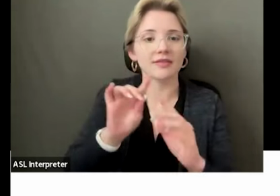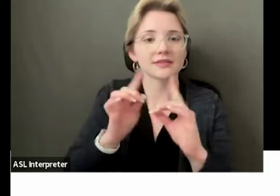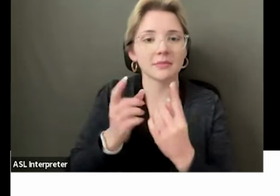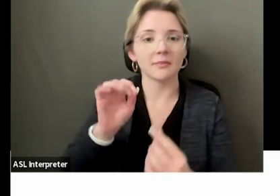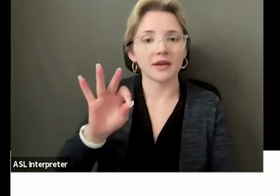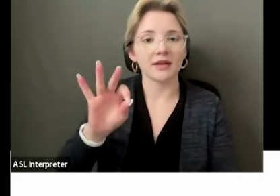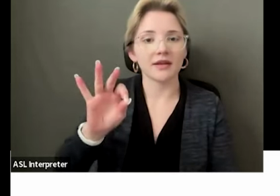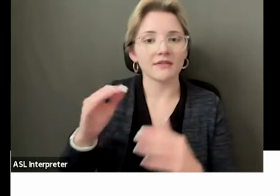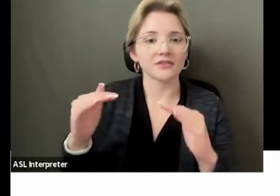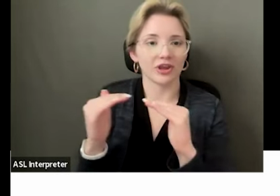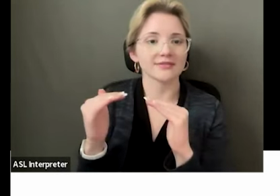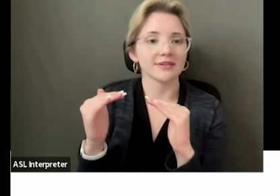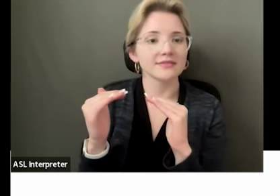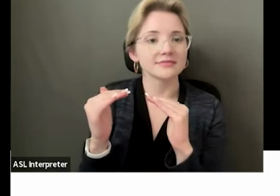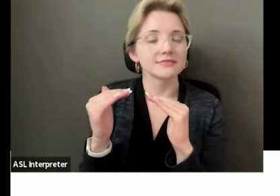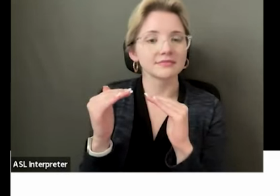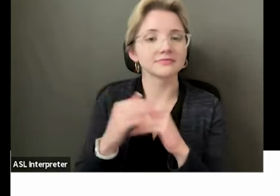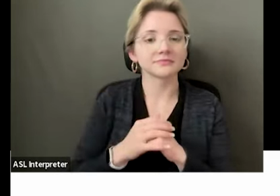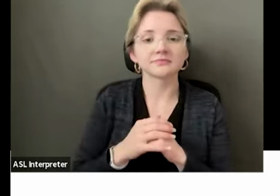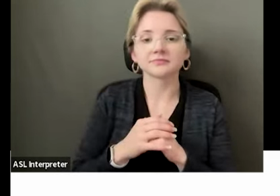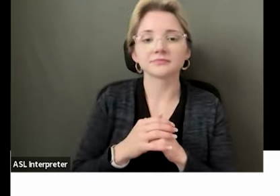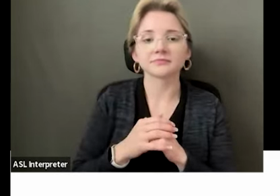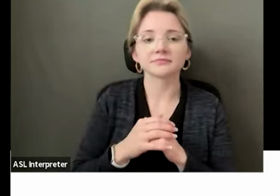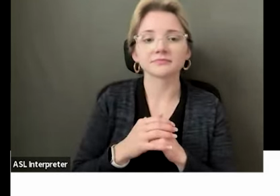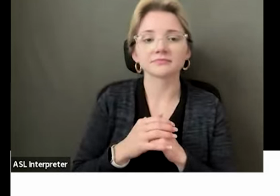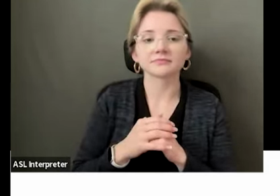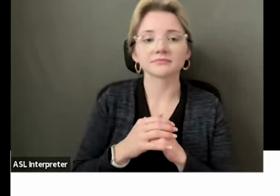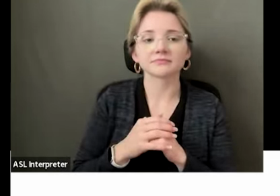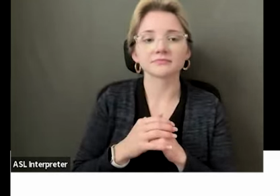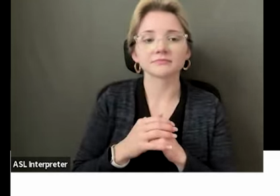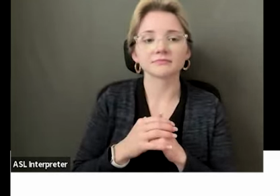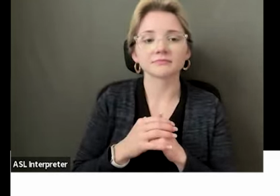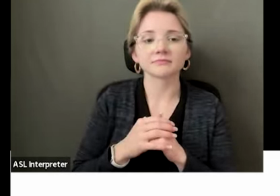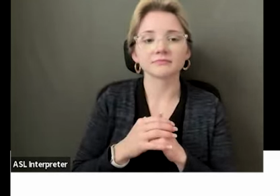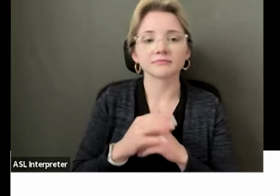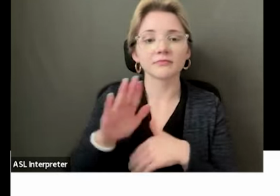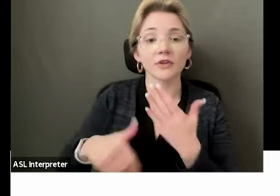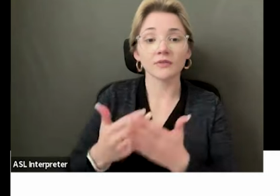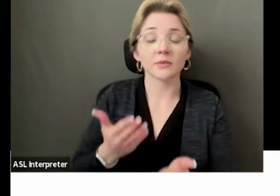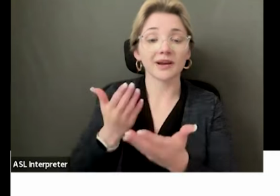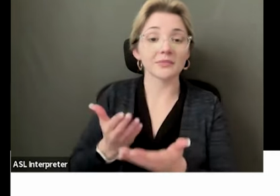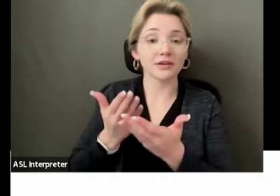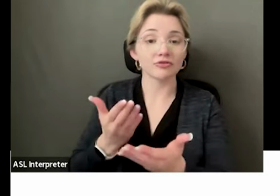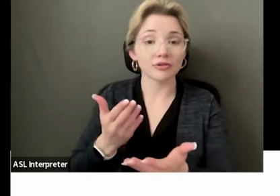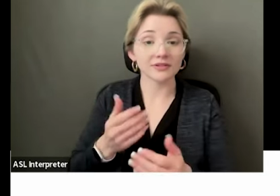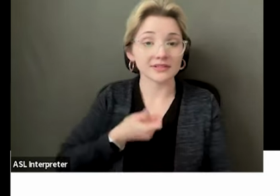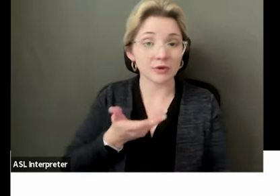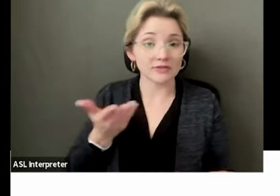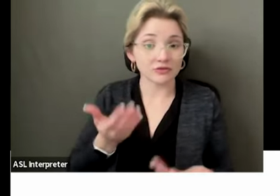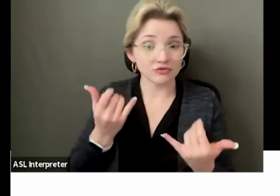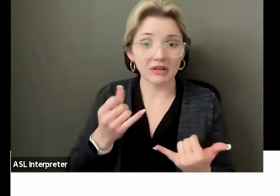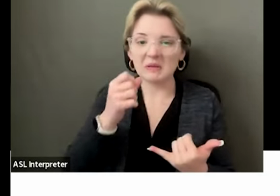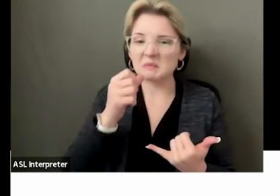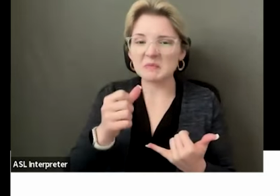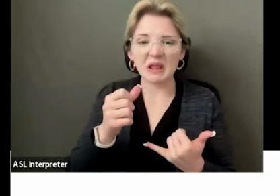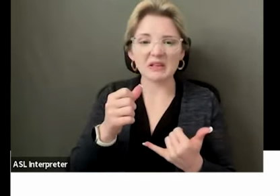of Violence Against Women, and the content, opinions, and recommendations expressed here today do not necessarily reflect the views of